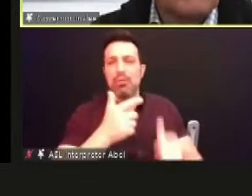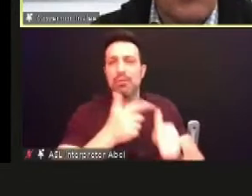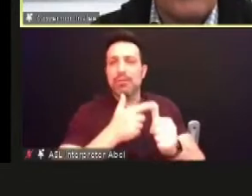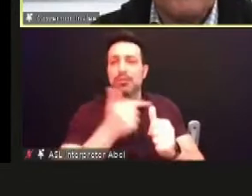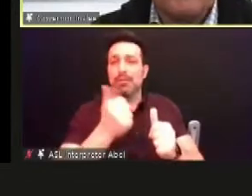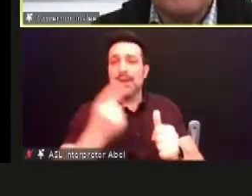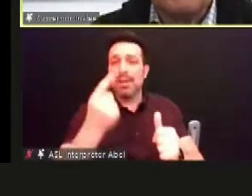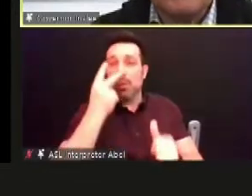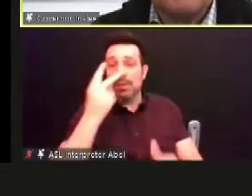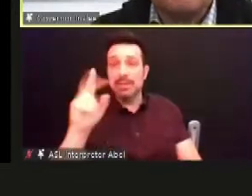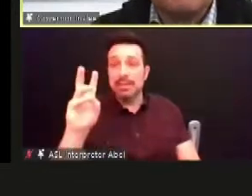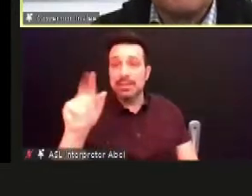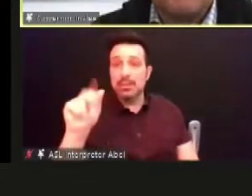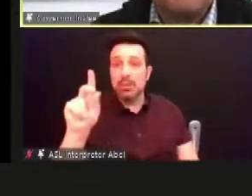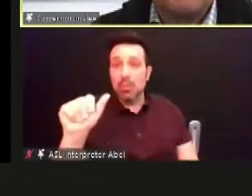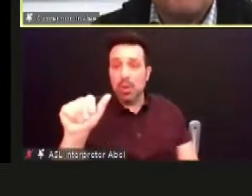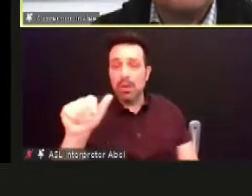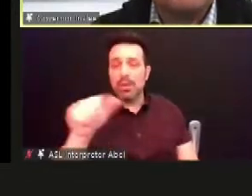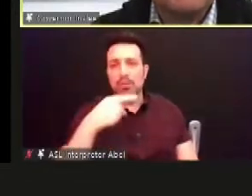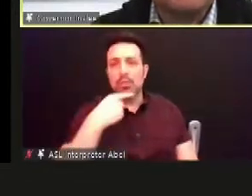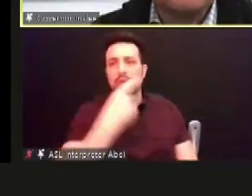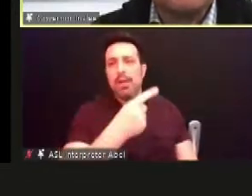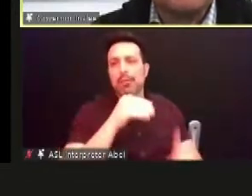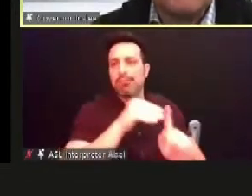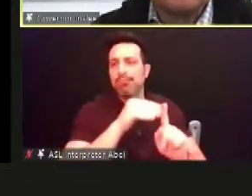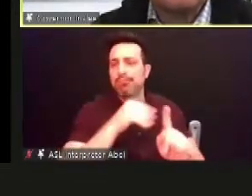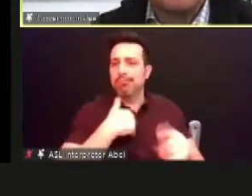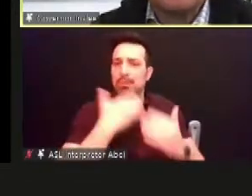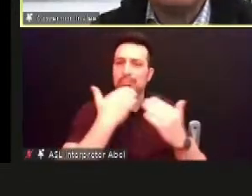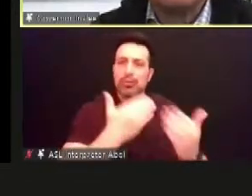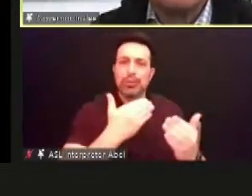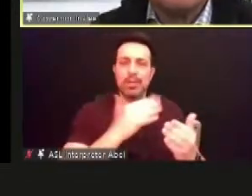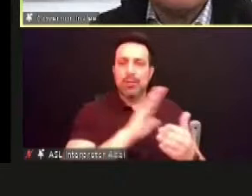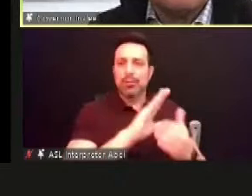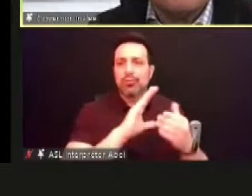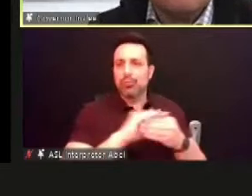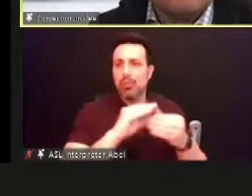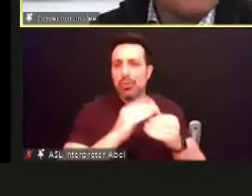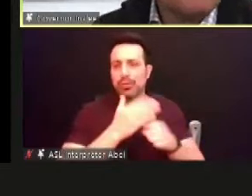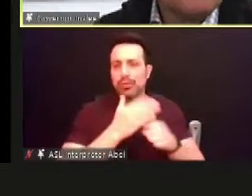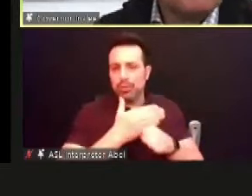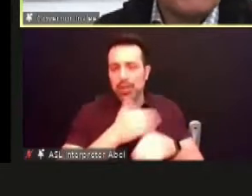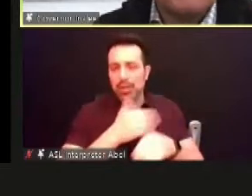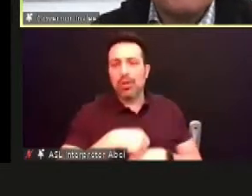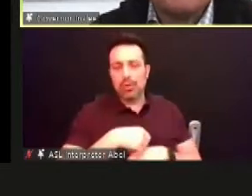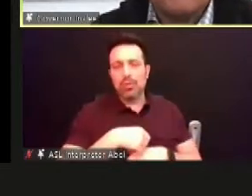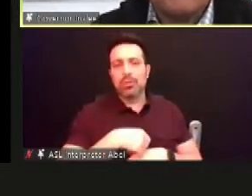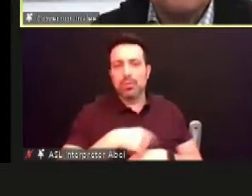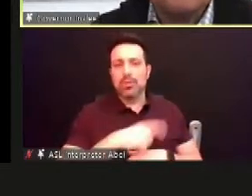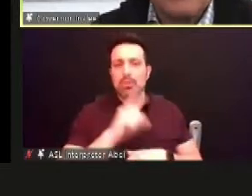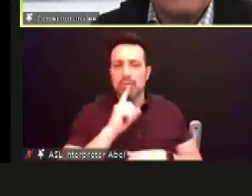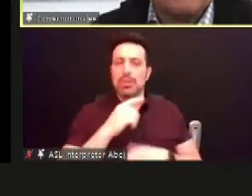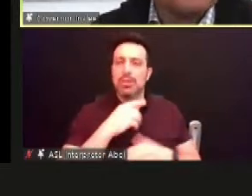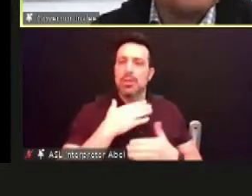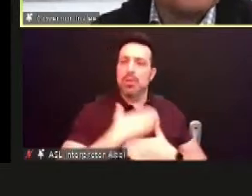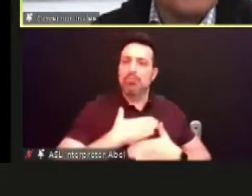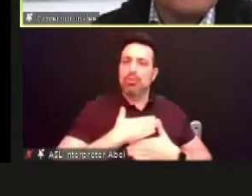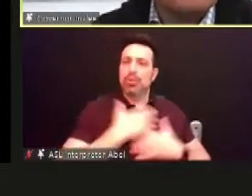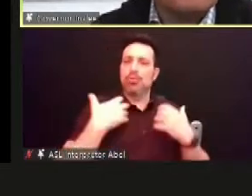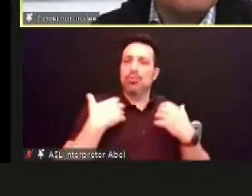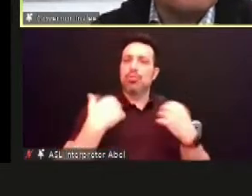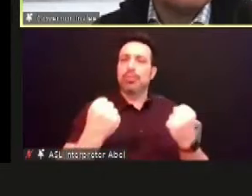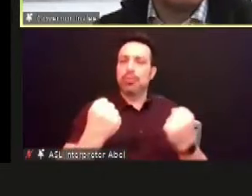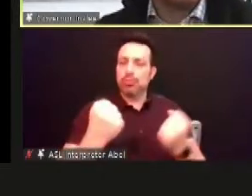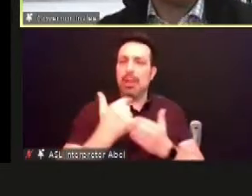anyone sees Wanda, please express my appreciation for sharing her story. We really appreciate courage in that. It helps us